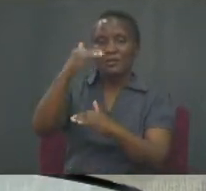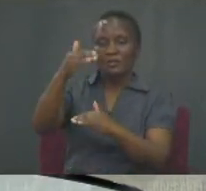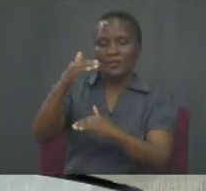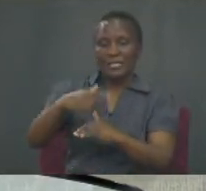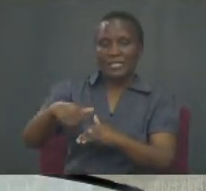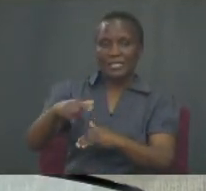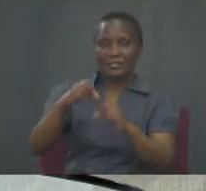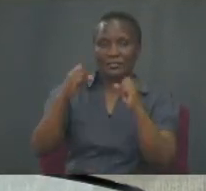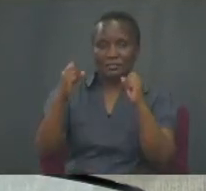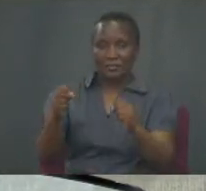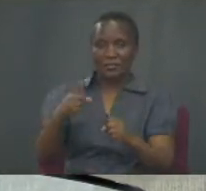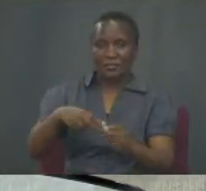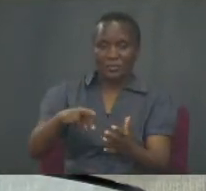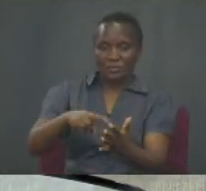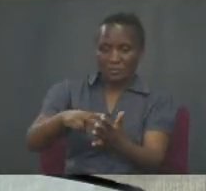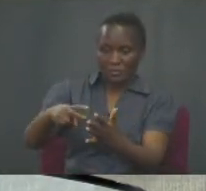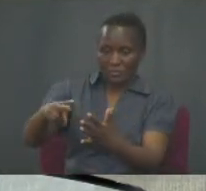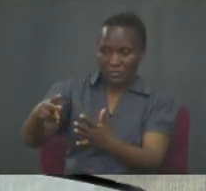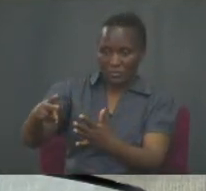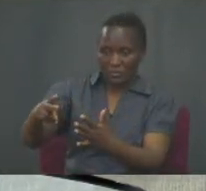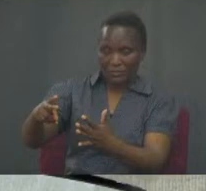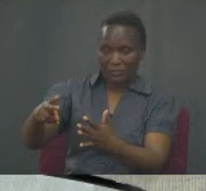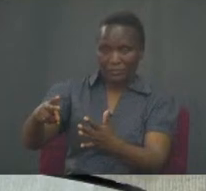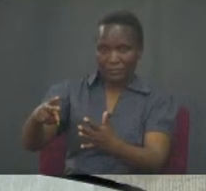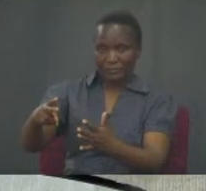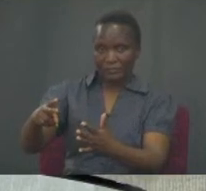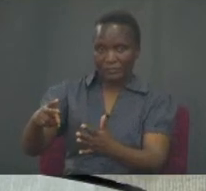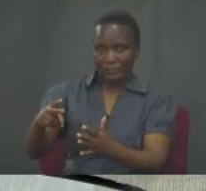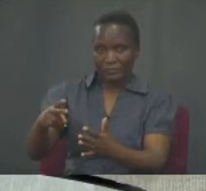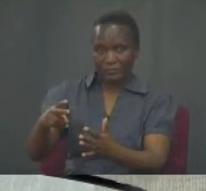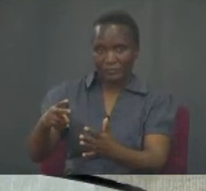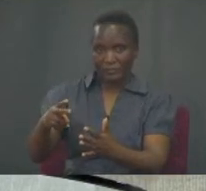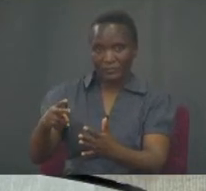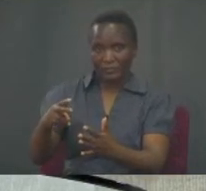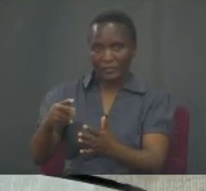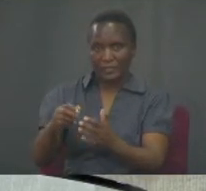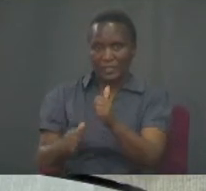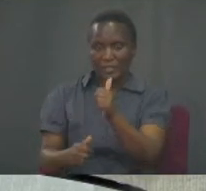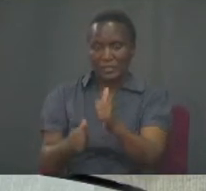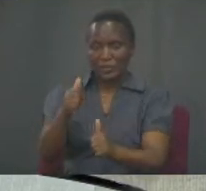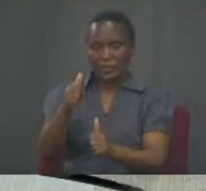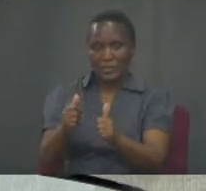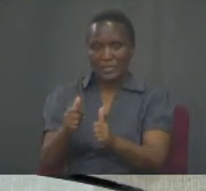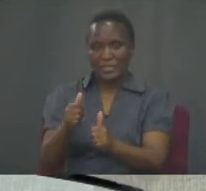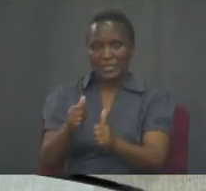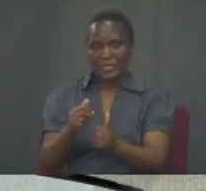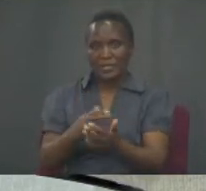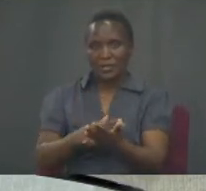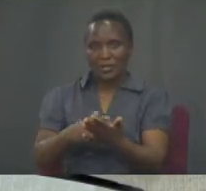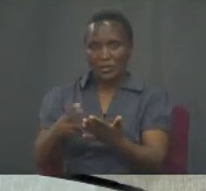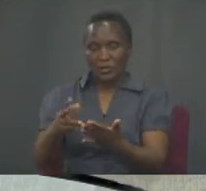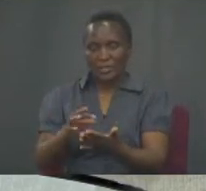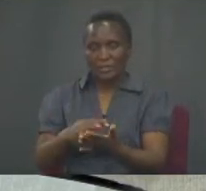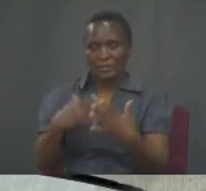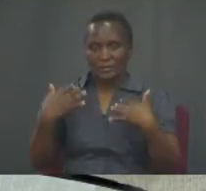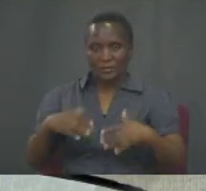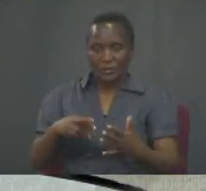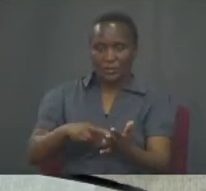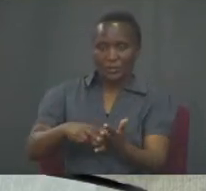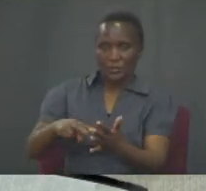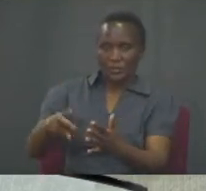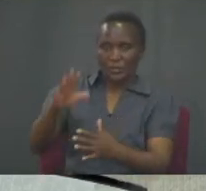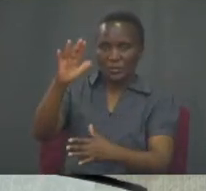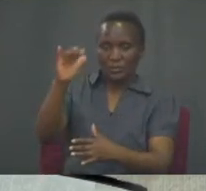We tread the road the saints above with shouts of triumph trod. By faith they, like a whirlwind's